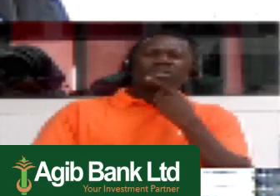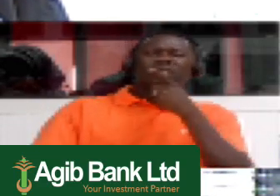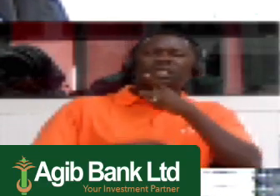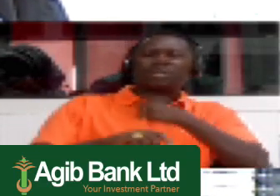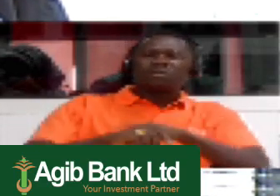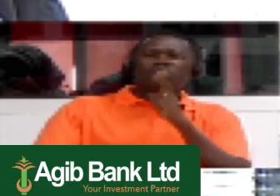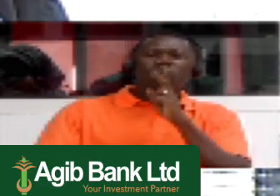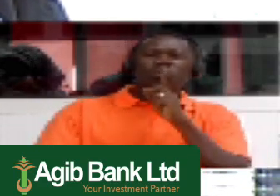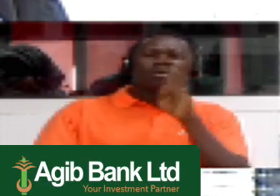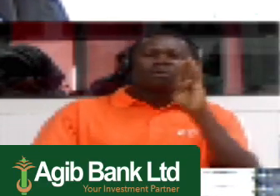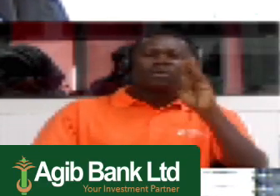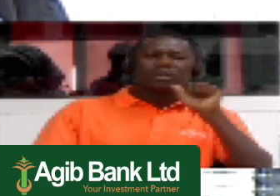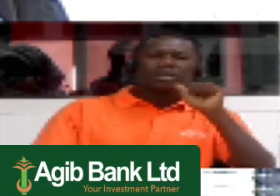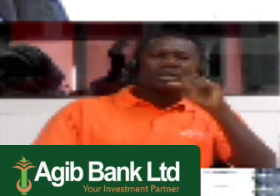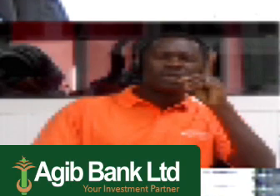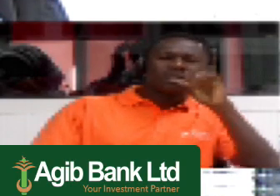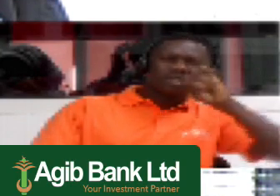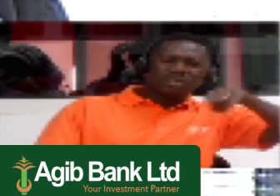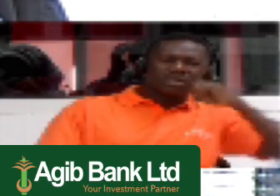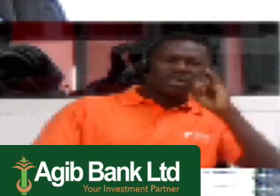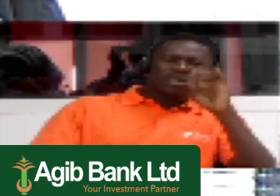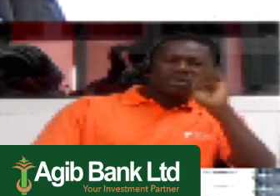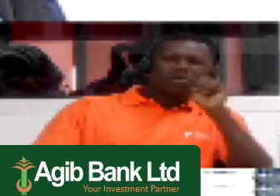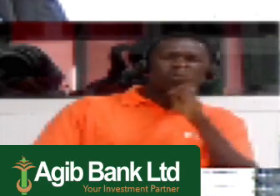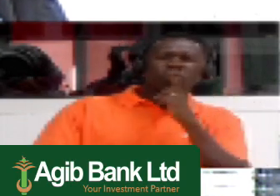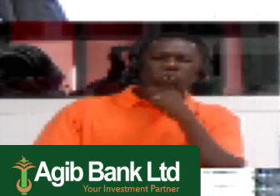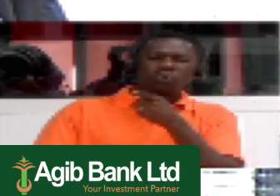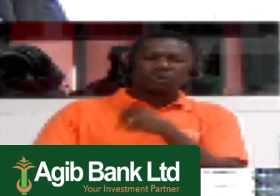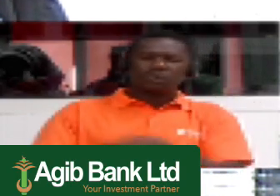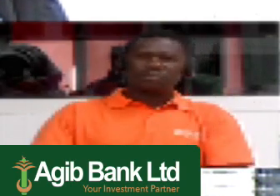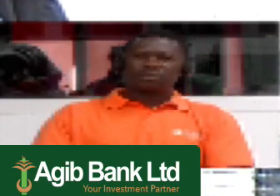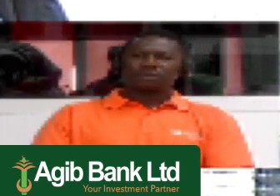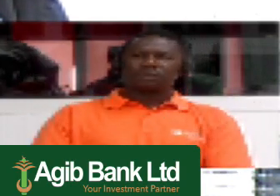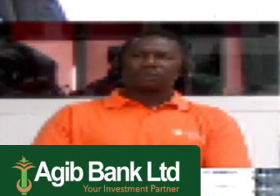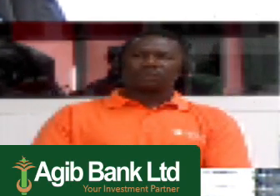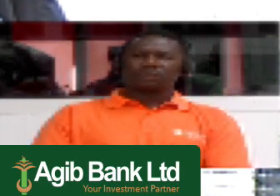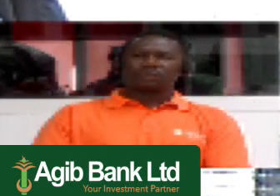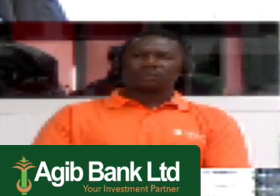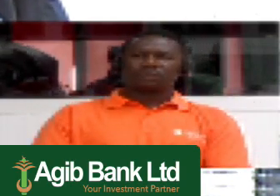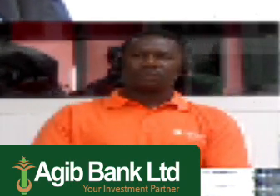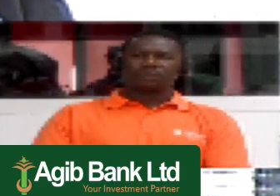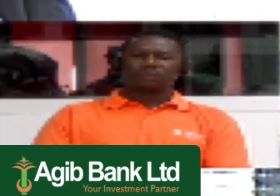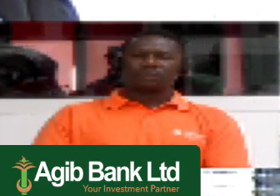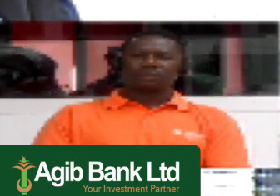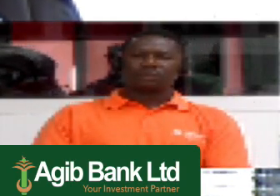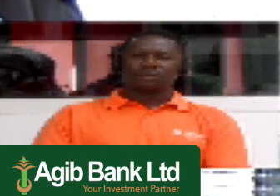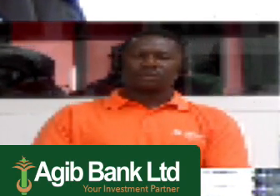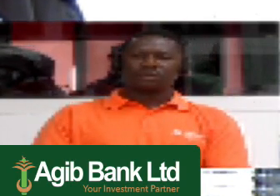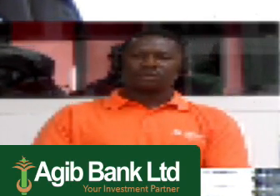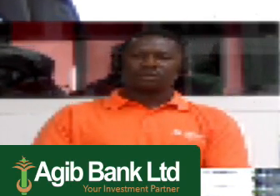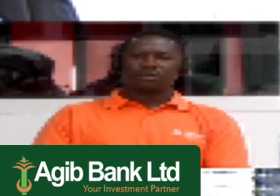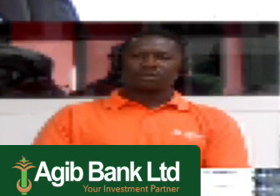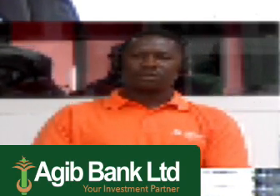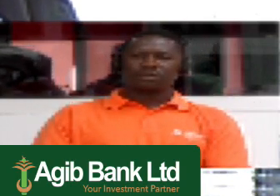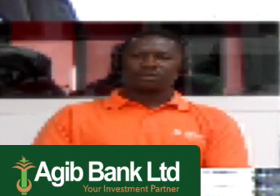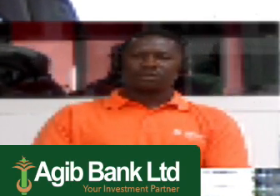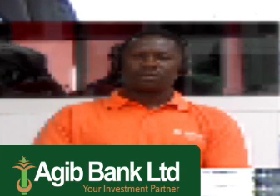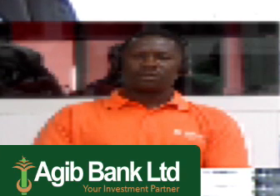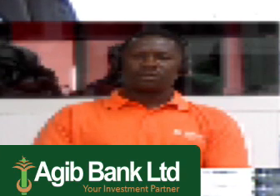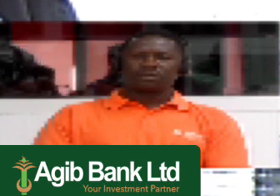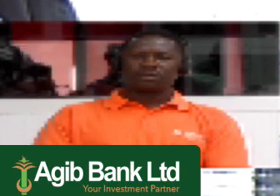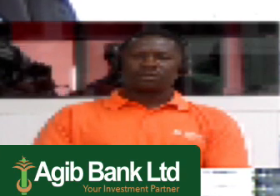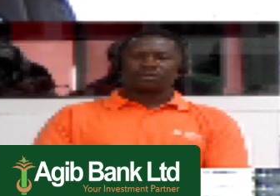dankwalieta kafu ni sojaru Saul Badjie. Akwatu mo Saul Badjie mujumaleti. Otembo Saul Badjie len